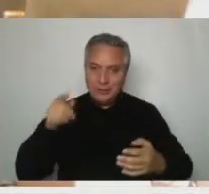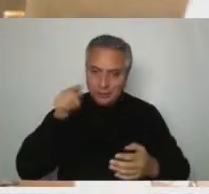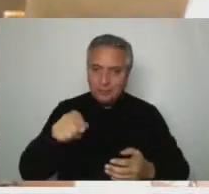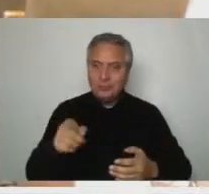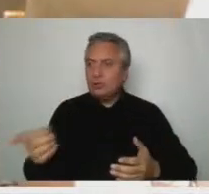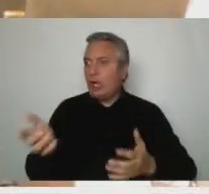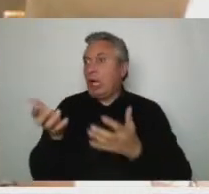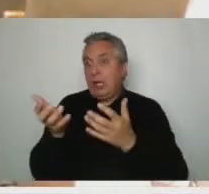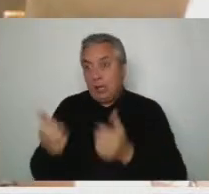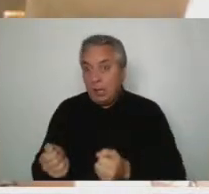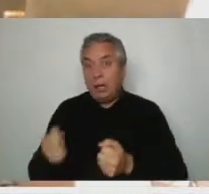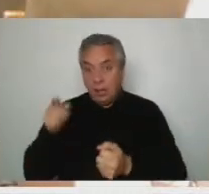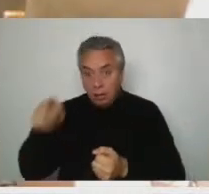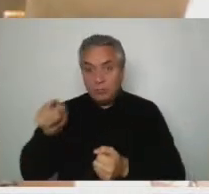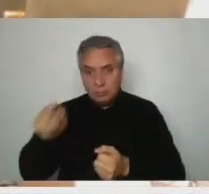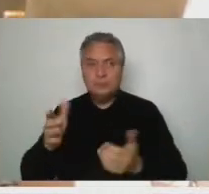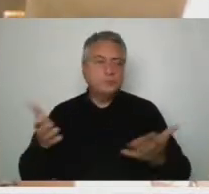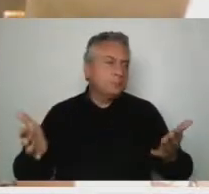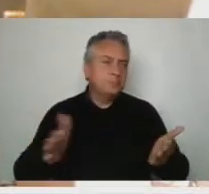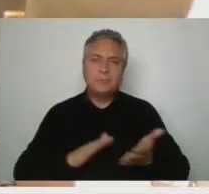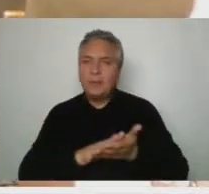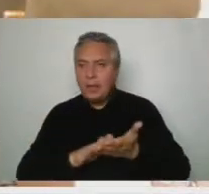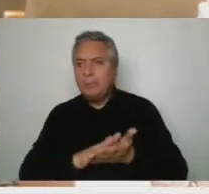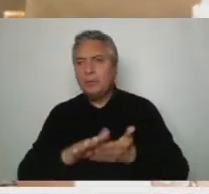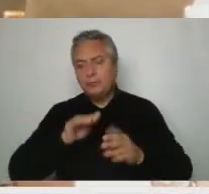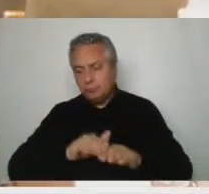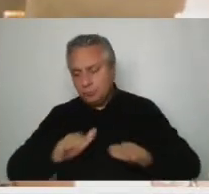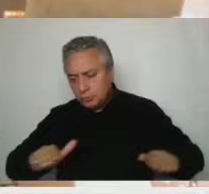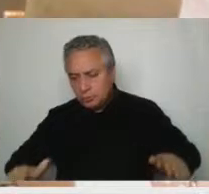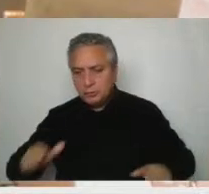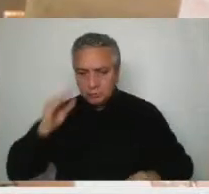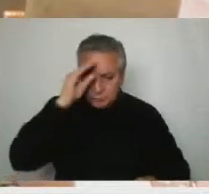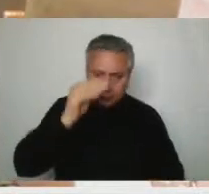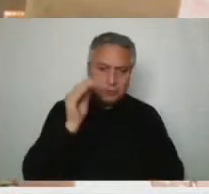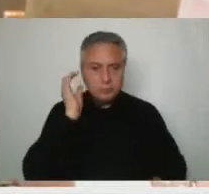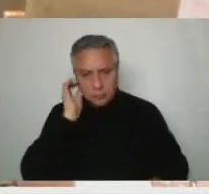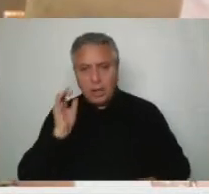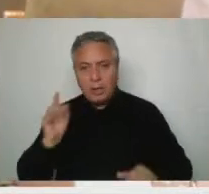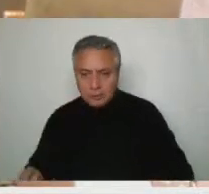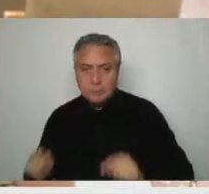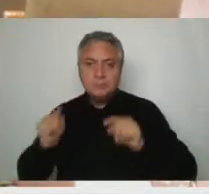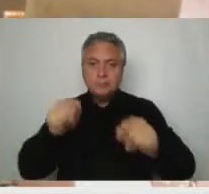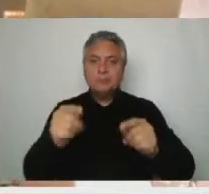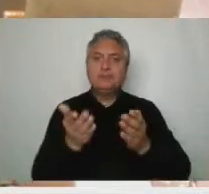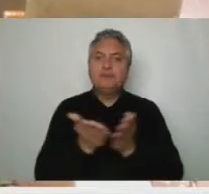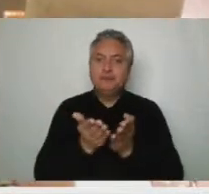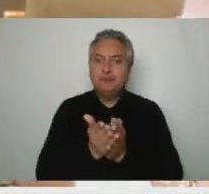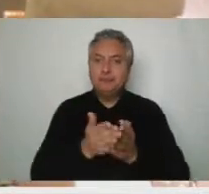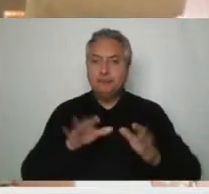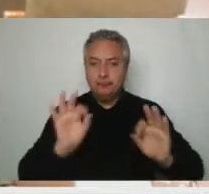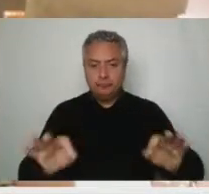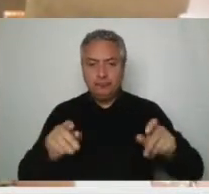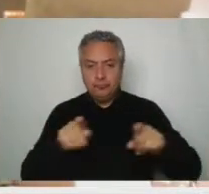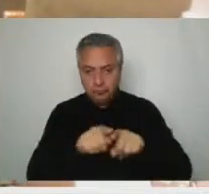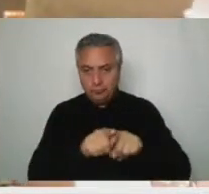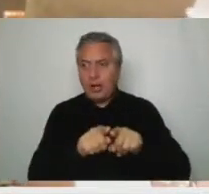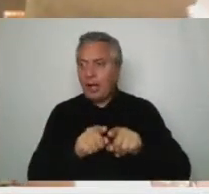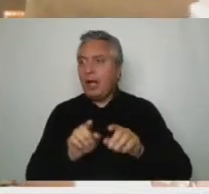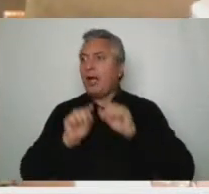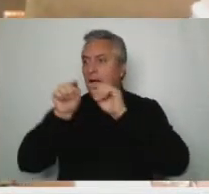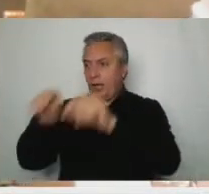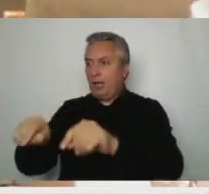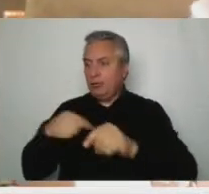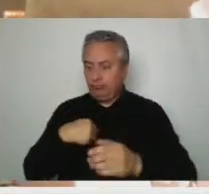what educational curricula you're exposed to. Boys and girls, for example, go to